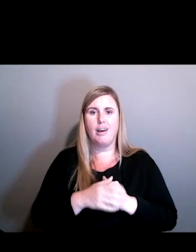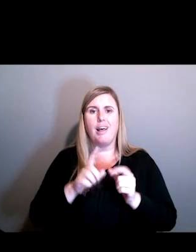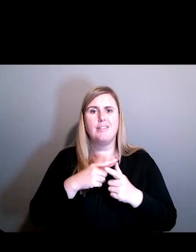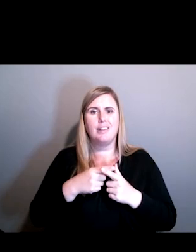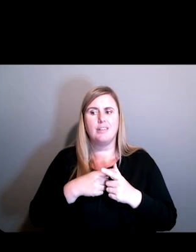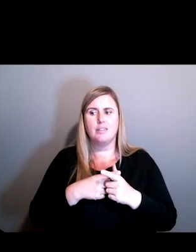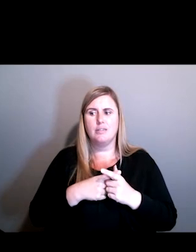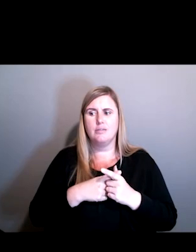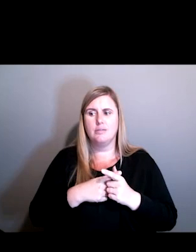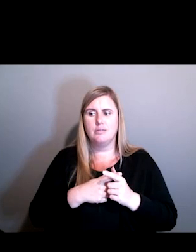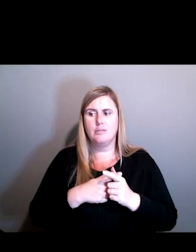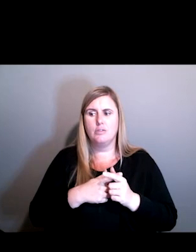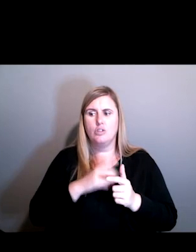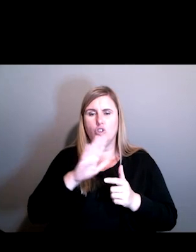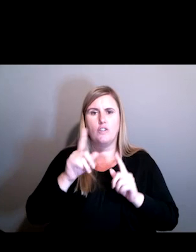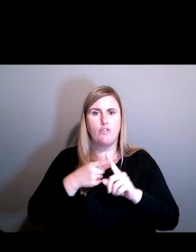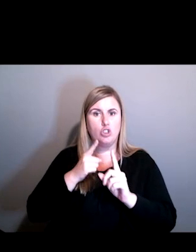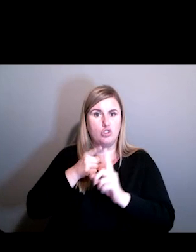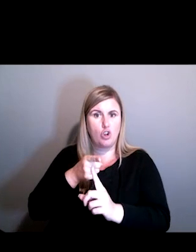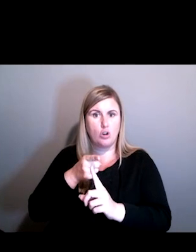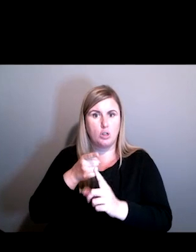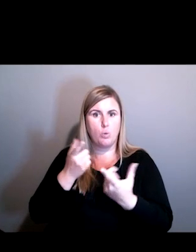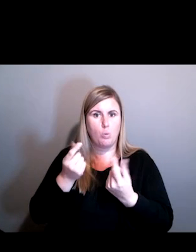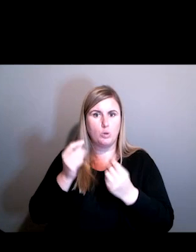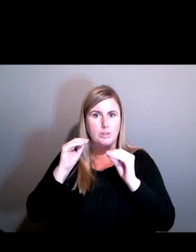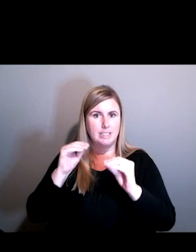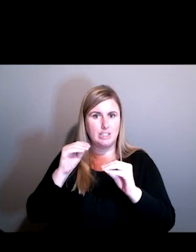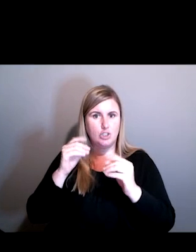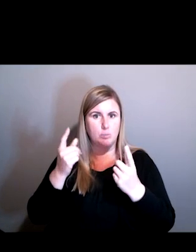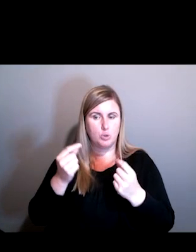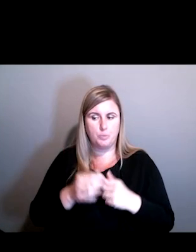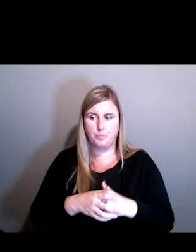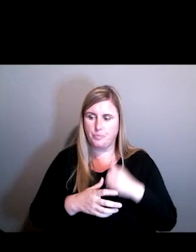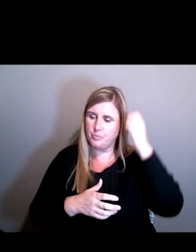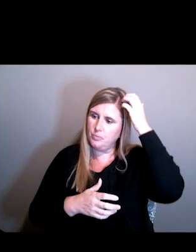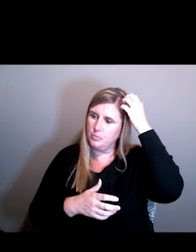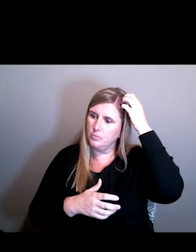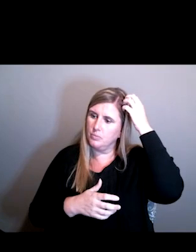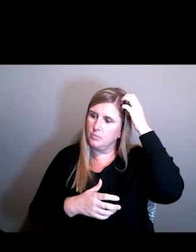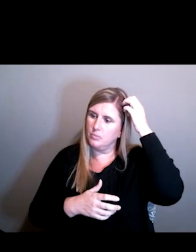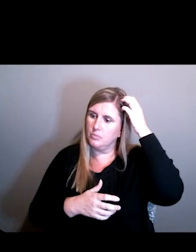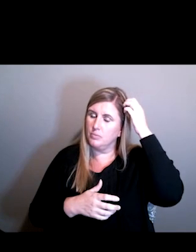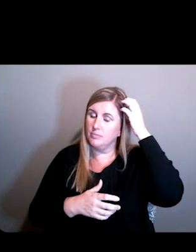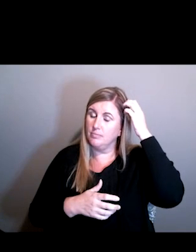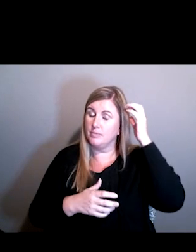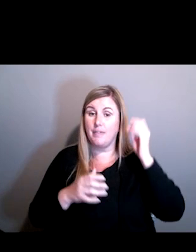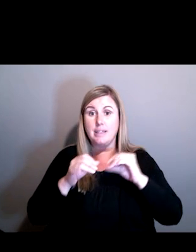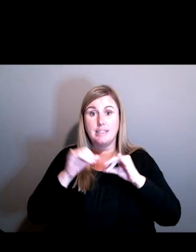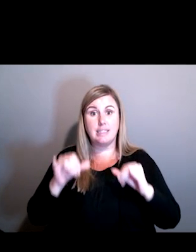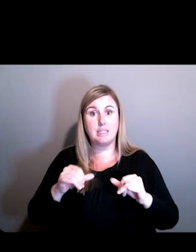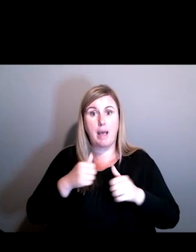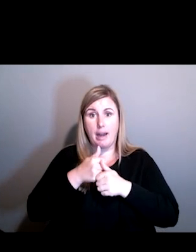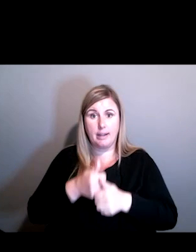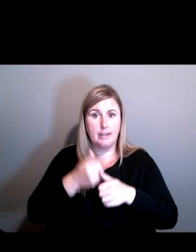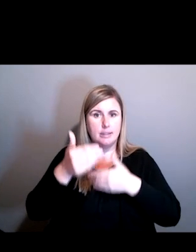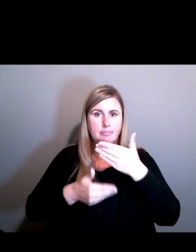that's going to be your first target and what you're going to teach them how to do. And then you'll systematically increase